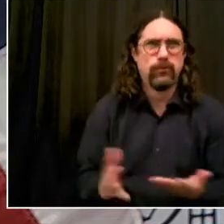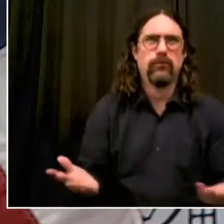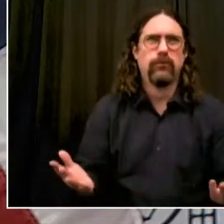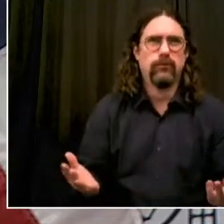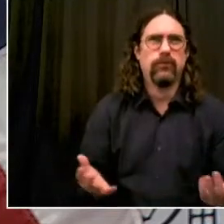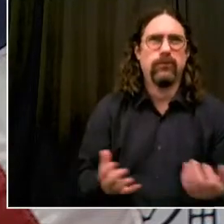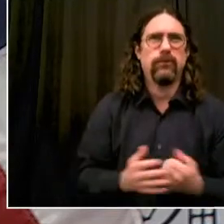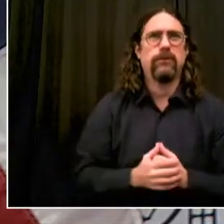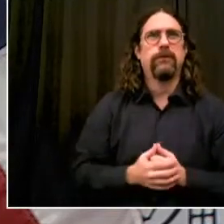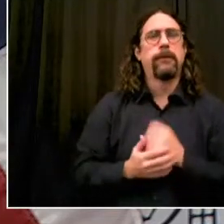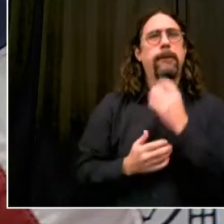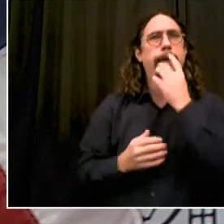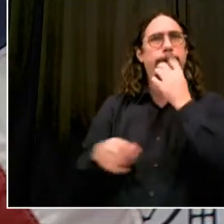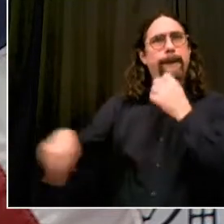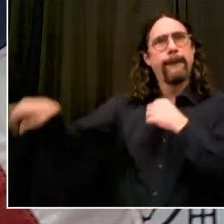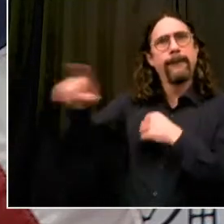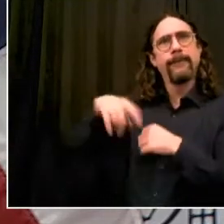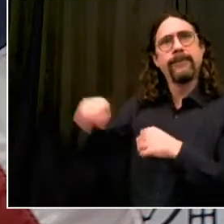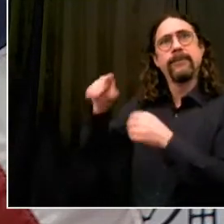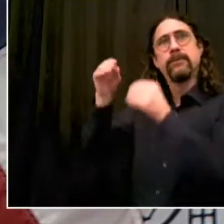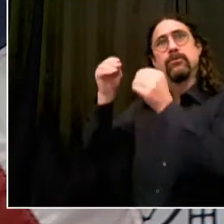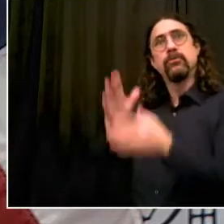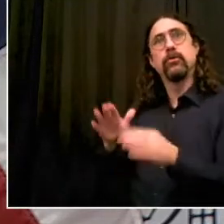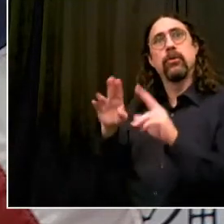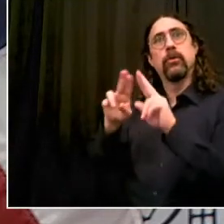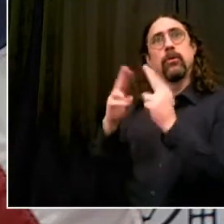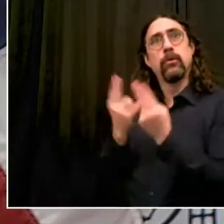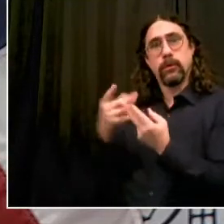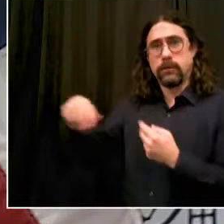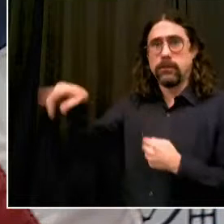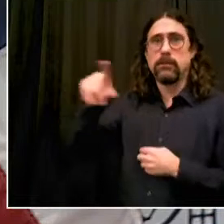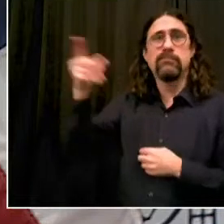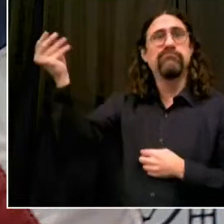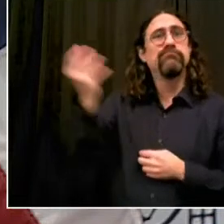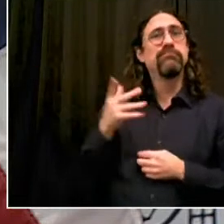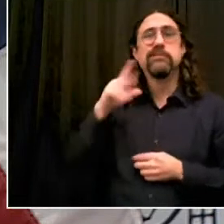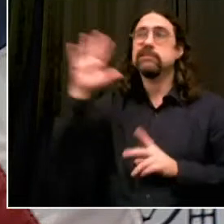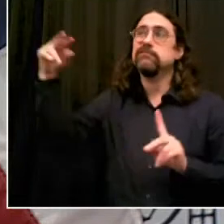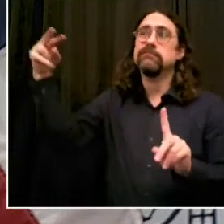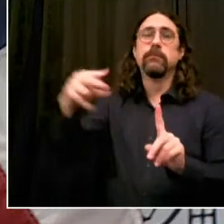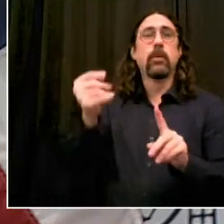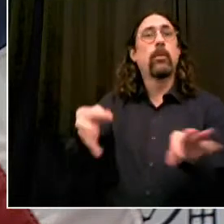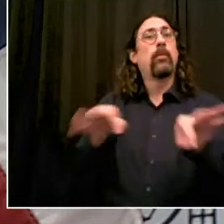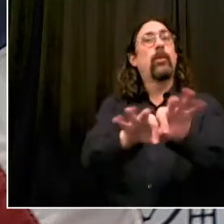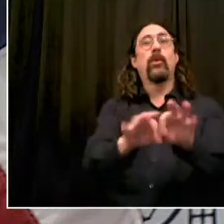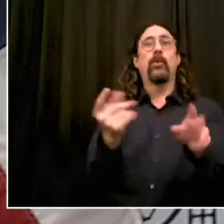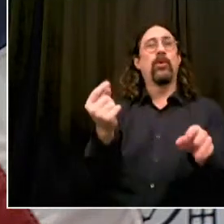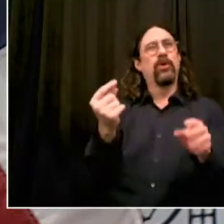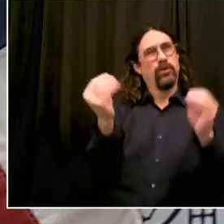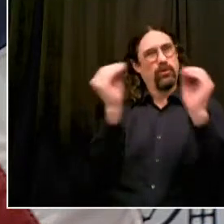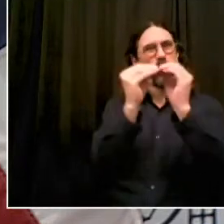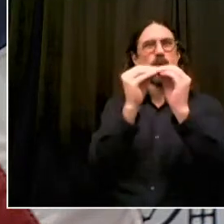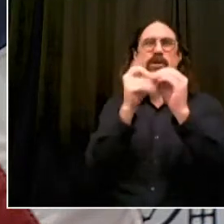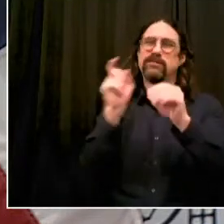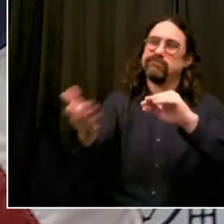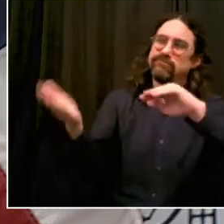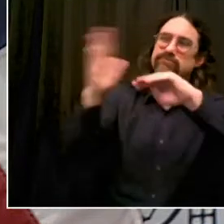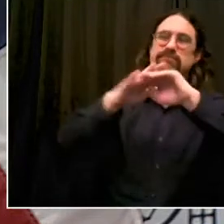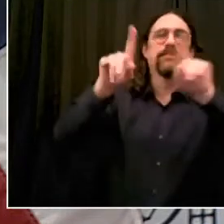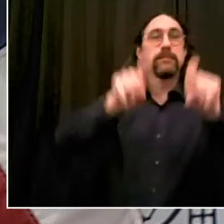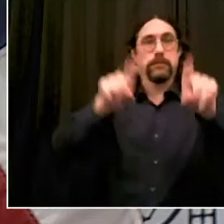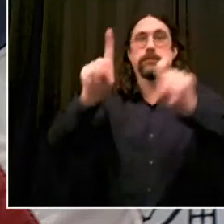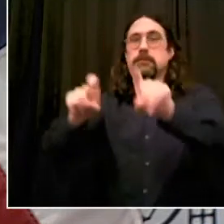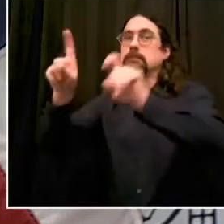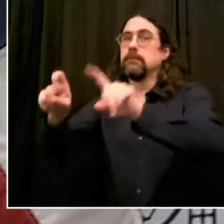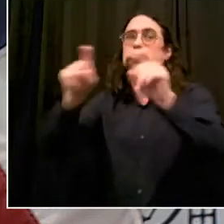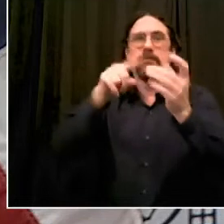forms or medical exemptions. That's been crucial to this plan. So look, I think as